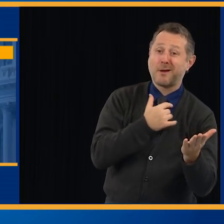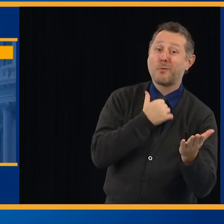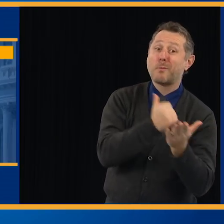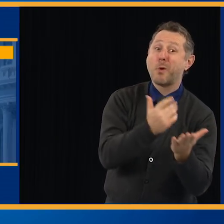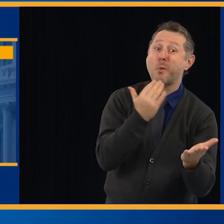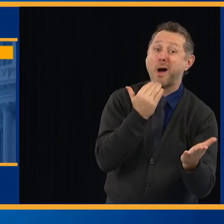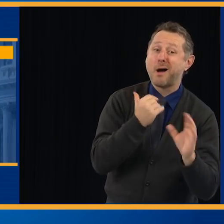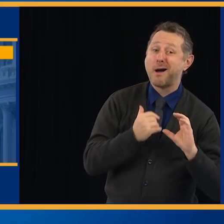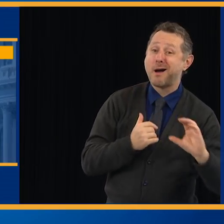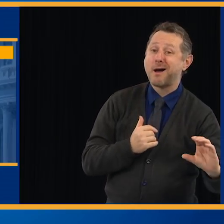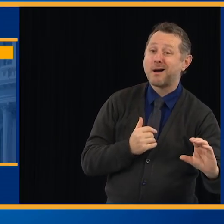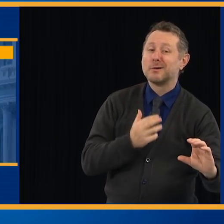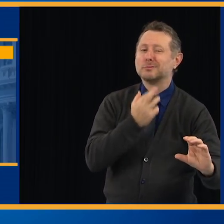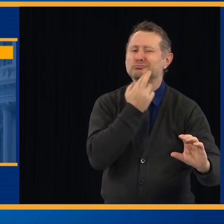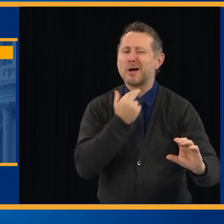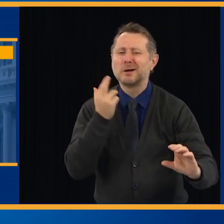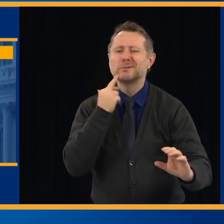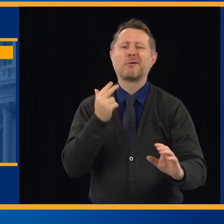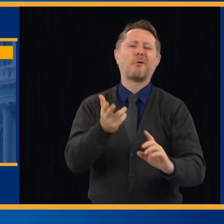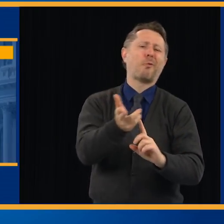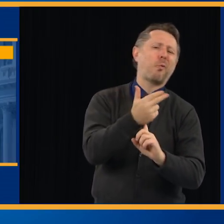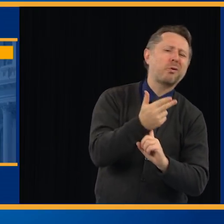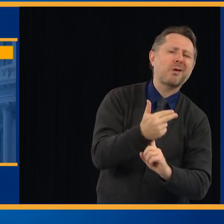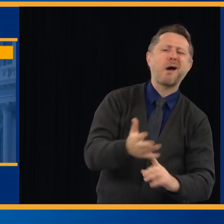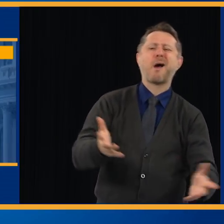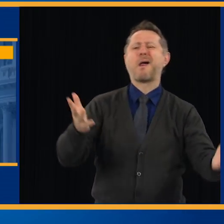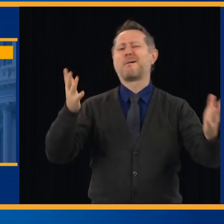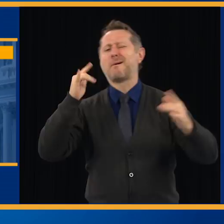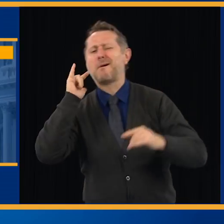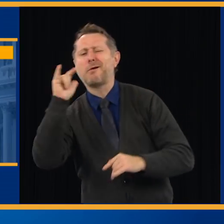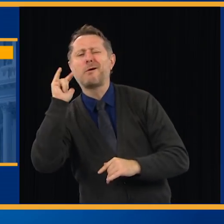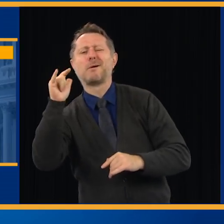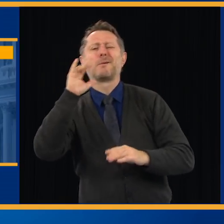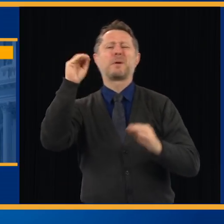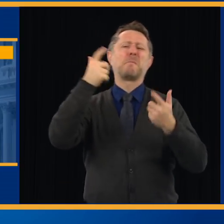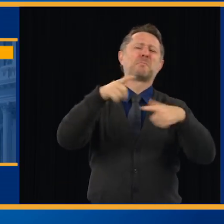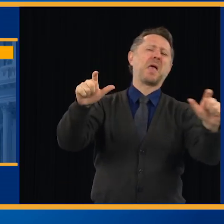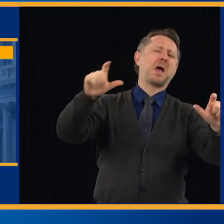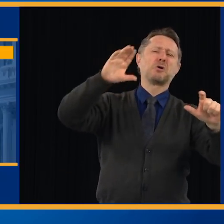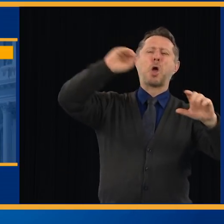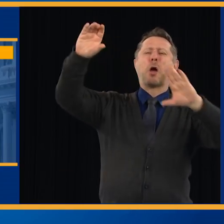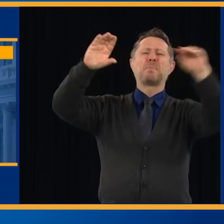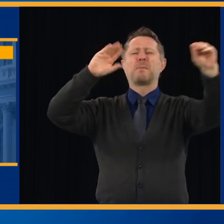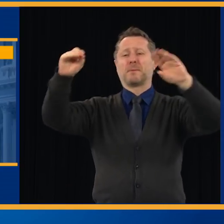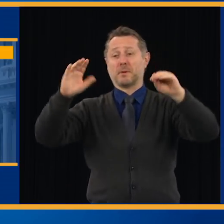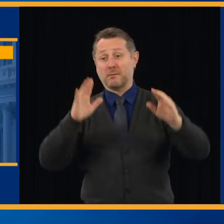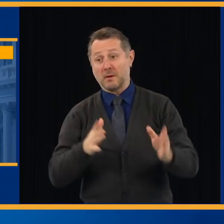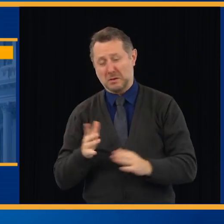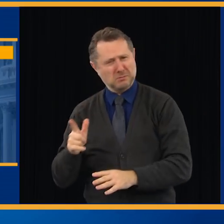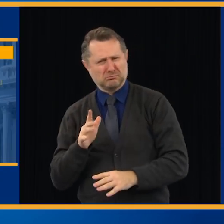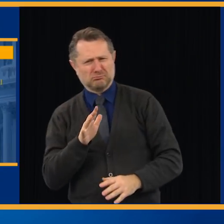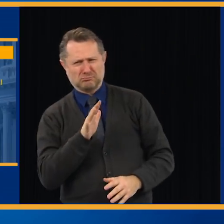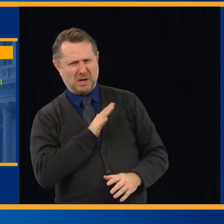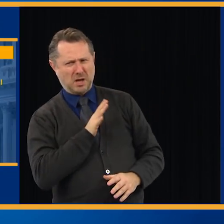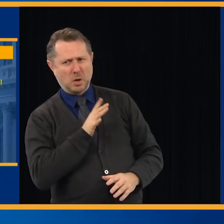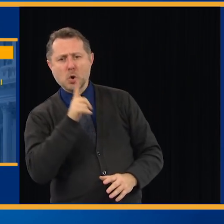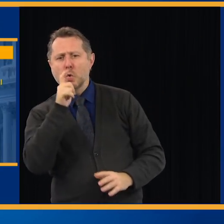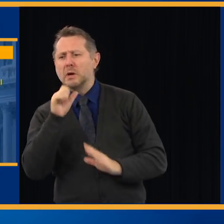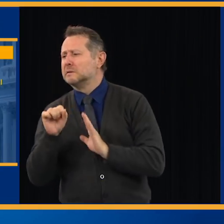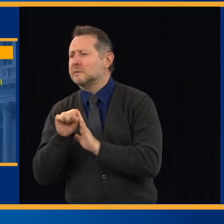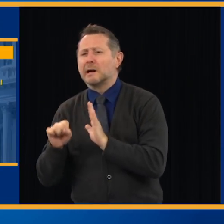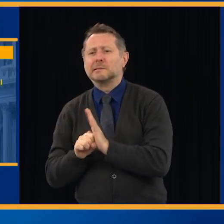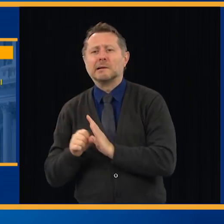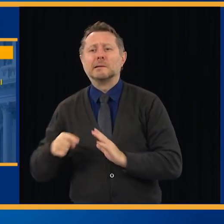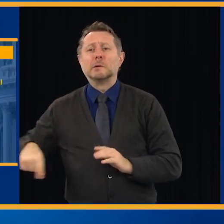the airlines, the big corporations. That's who they want to fund. Well, who do state and local governments fund? State and local